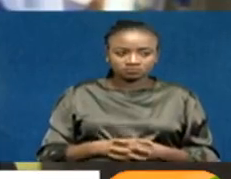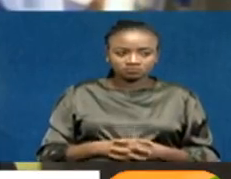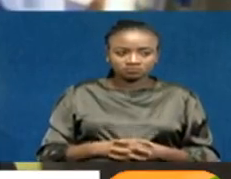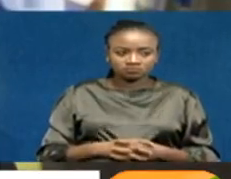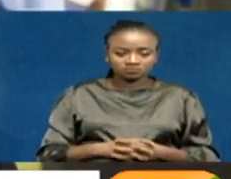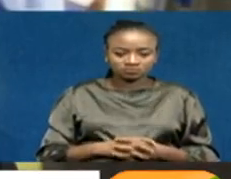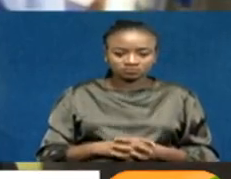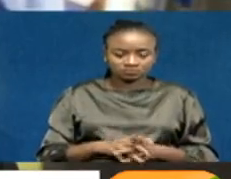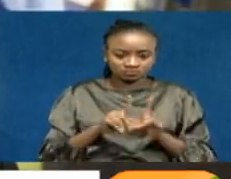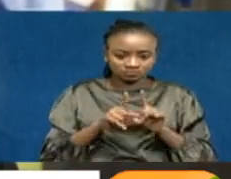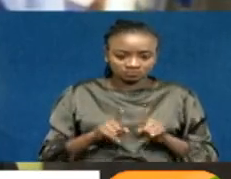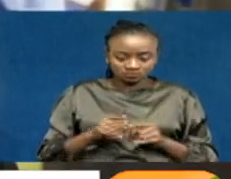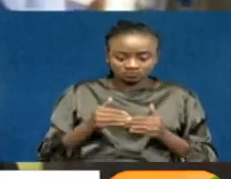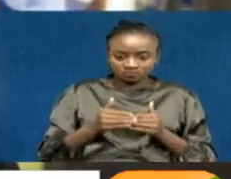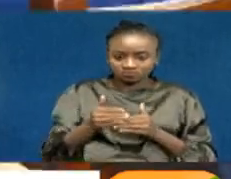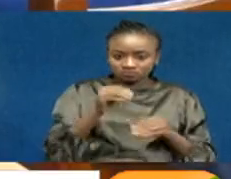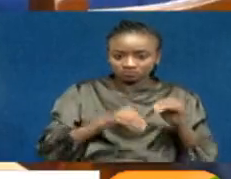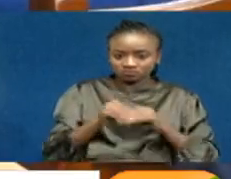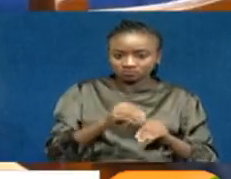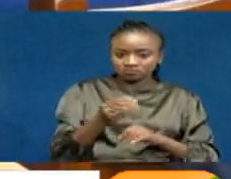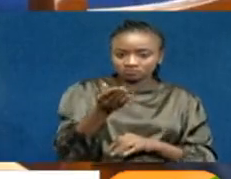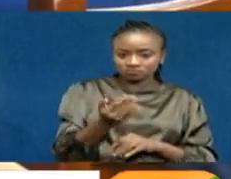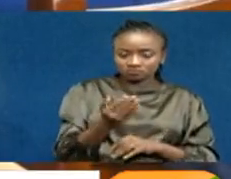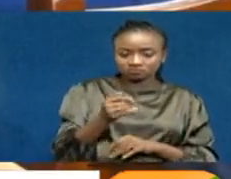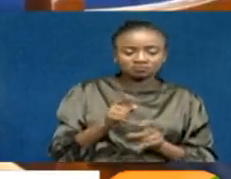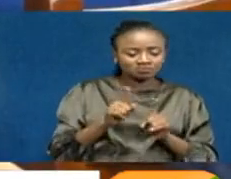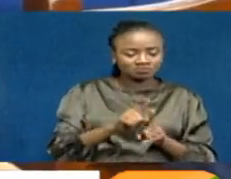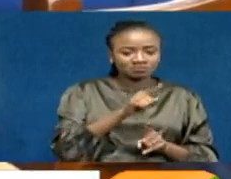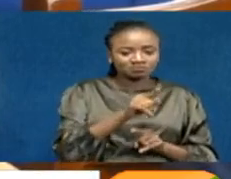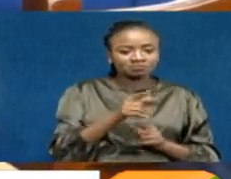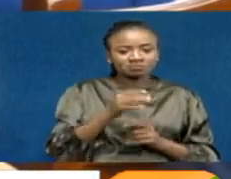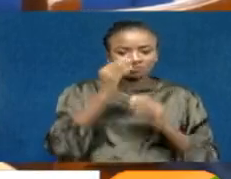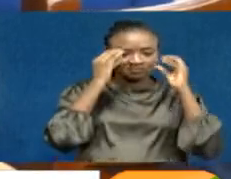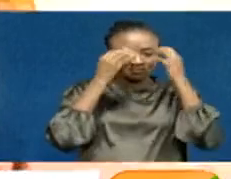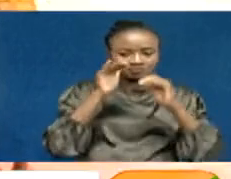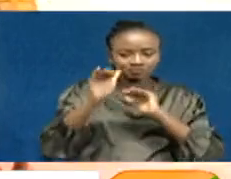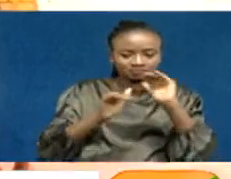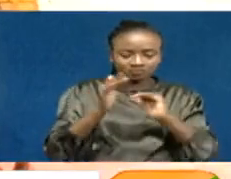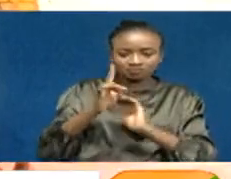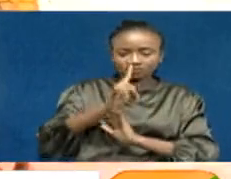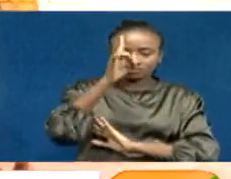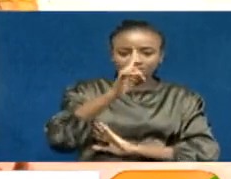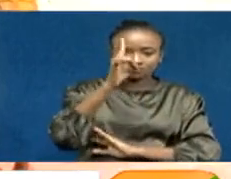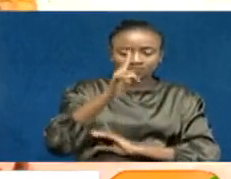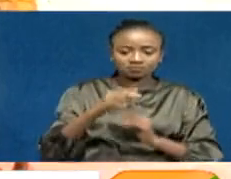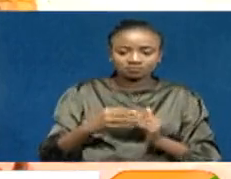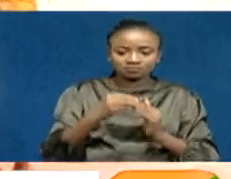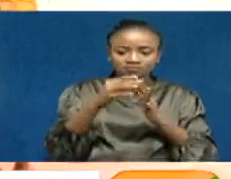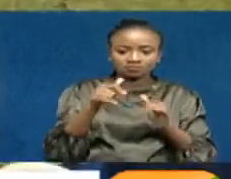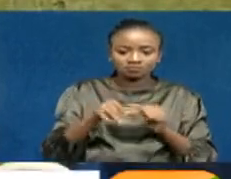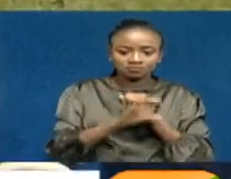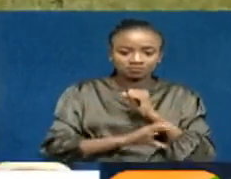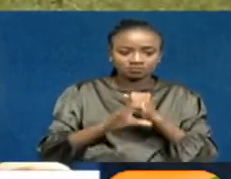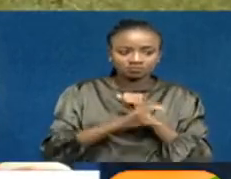And as the election countdown continues, Karua called on religious leaders around the country to take the bold